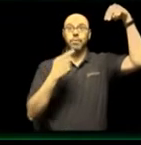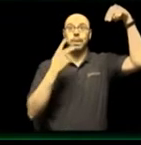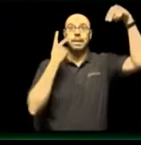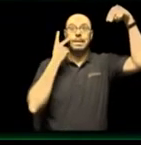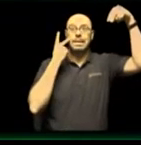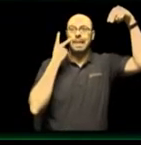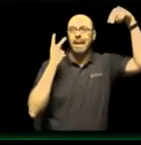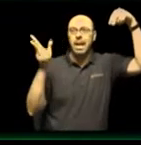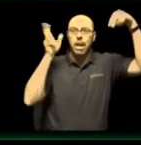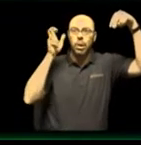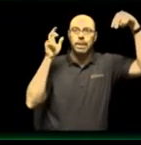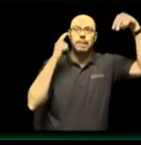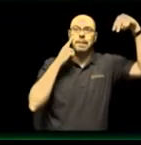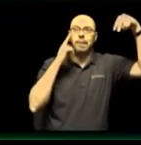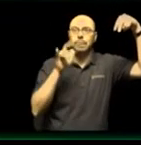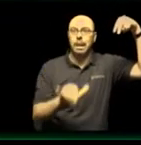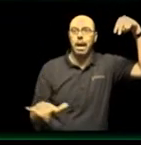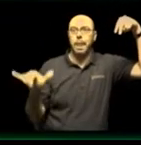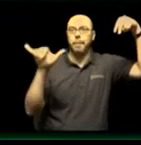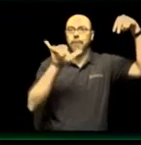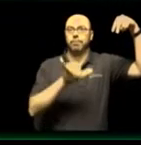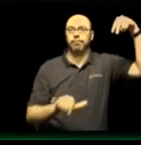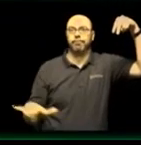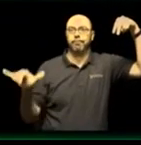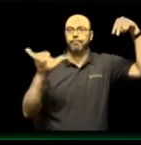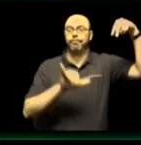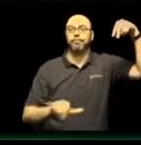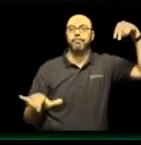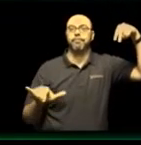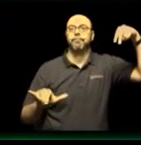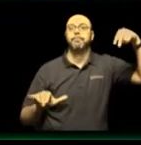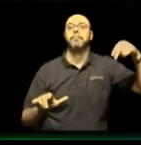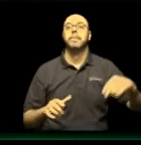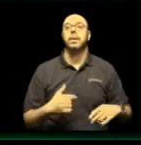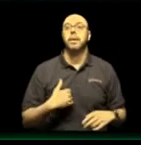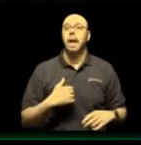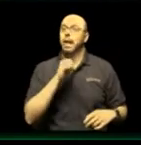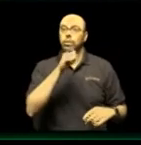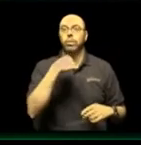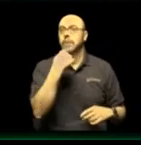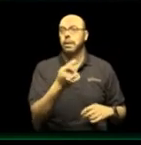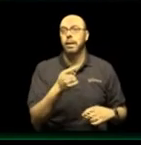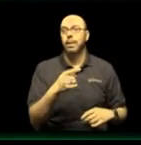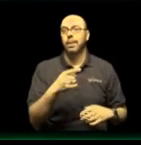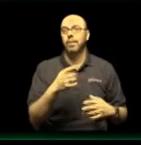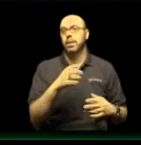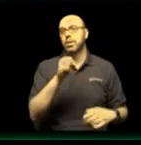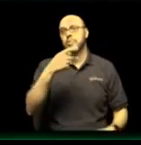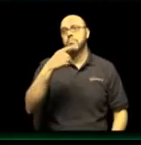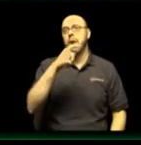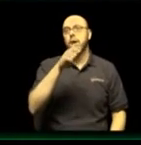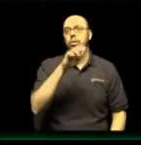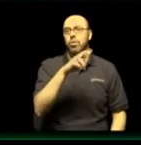time. So if I need a fuel, I tell the pit crew, not the spotter. The spotter I see. tell me, okay,